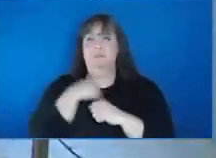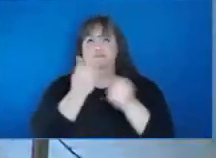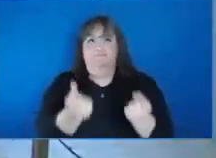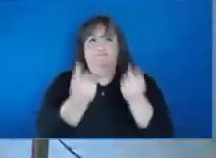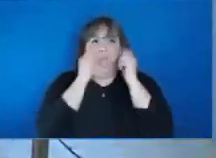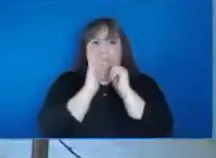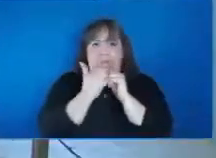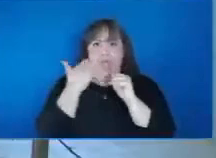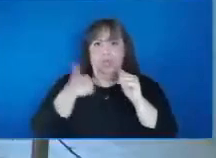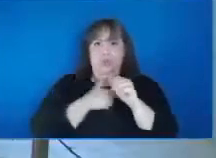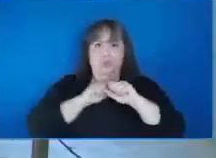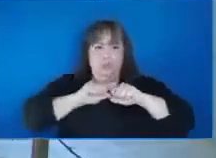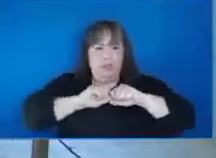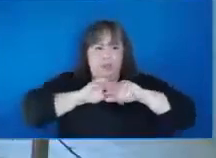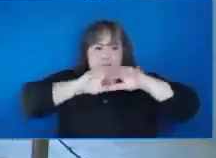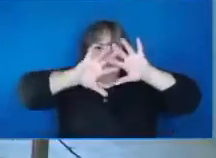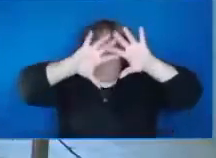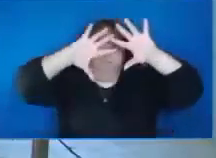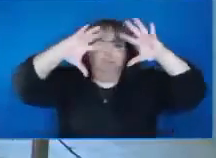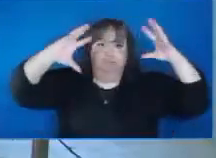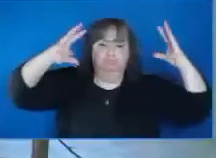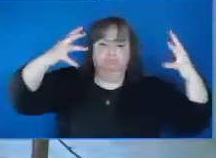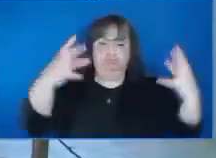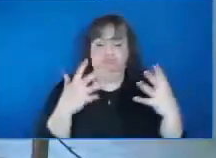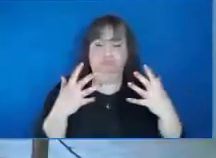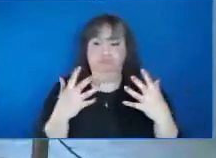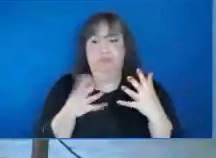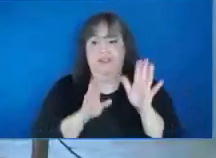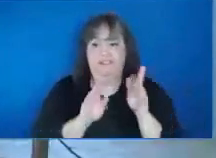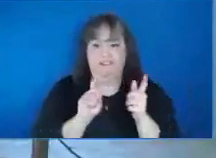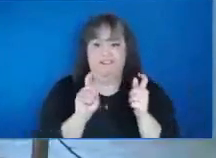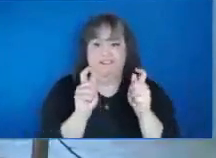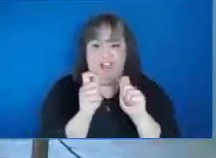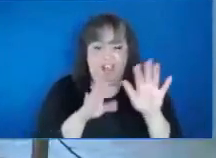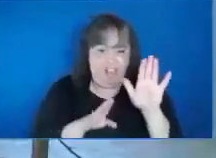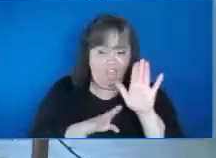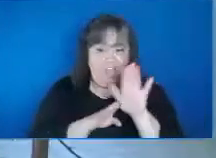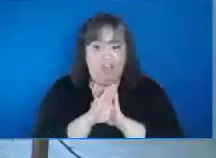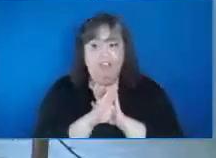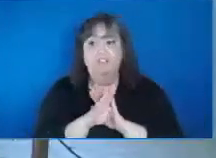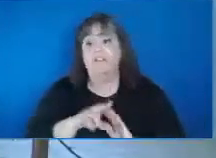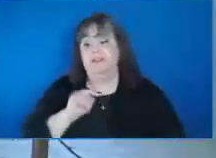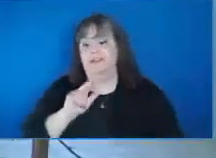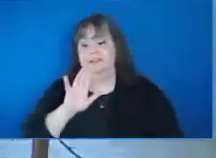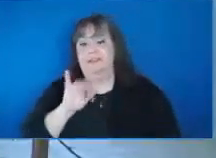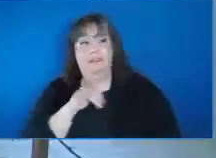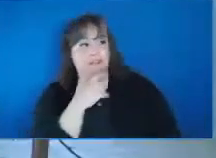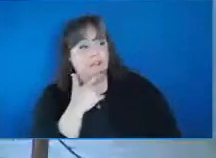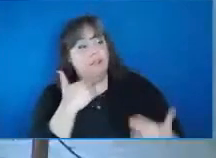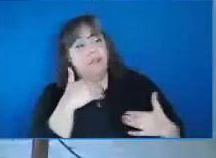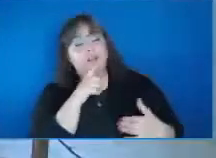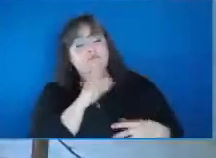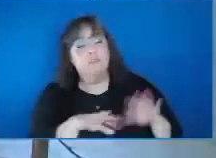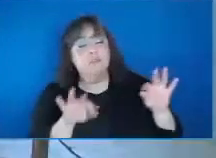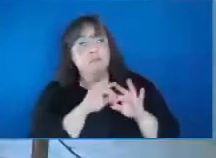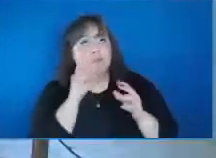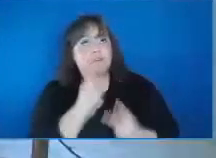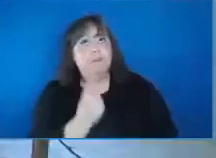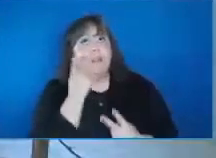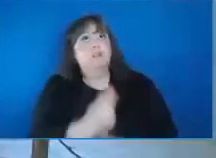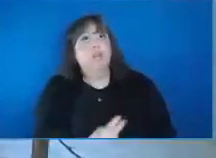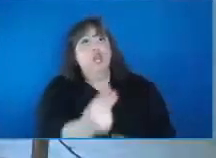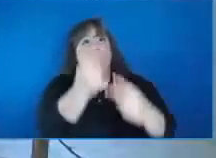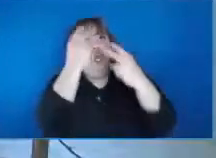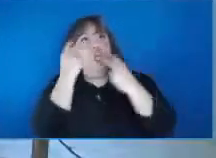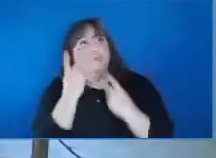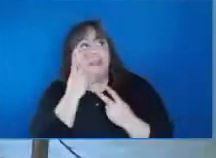look in the past, right? You know, these things that are before the Earth, right, that we can look back to see how they did. But we're really talking here about the present right?